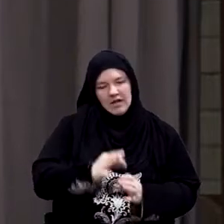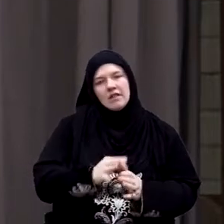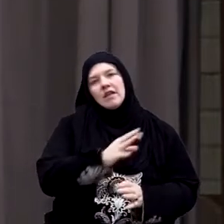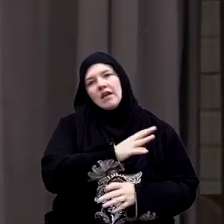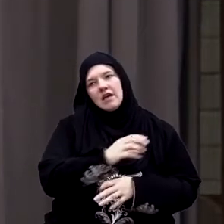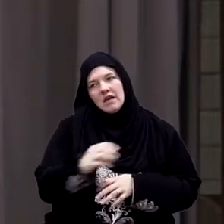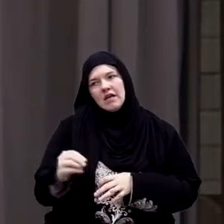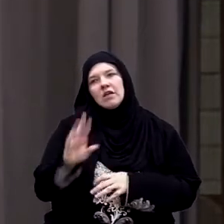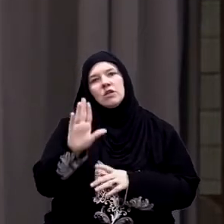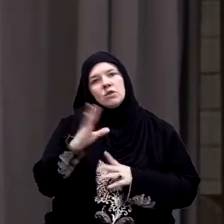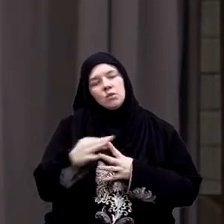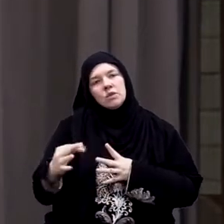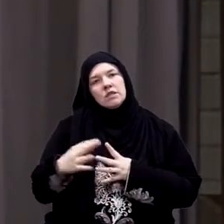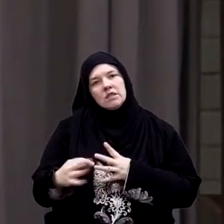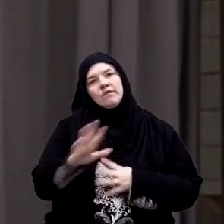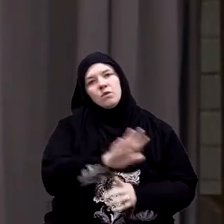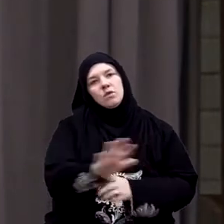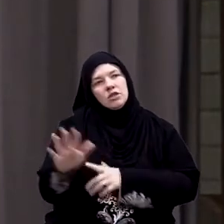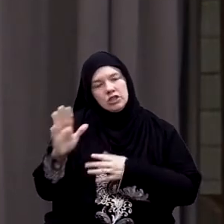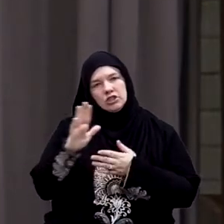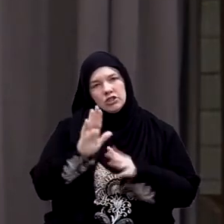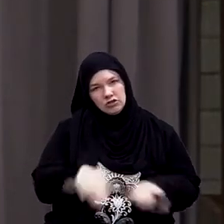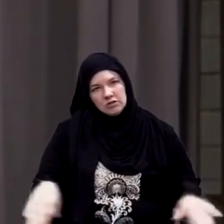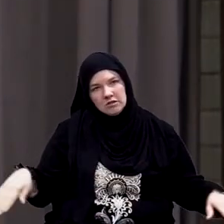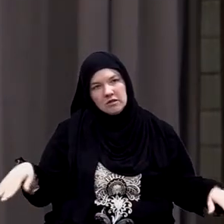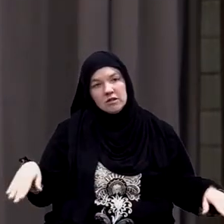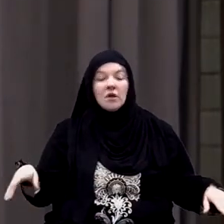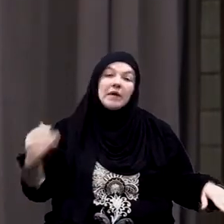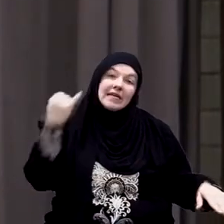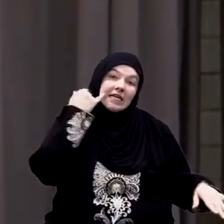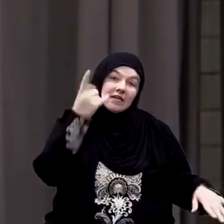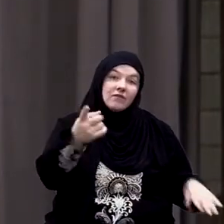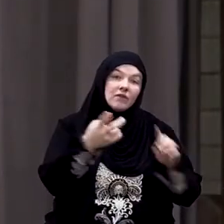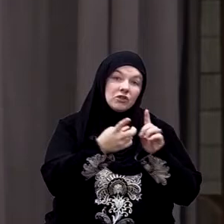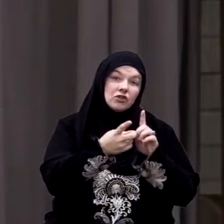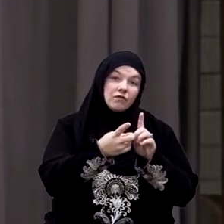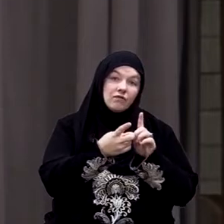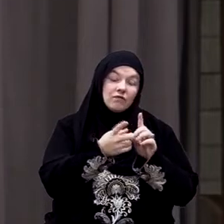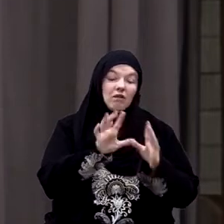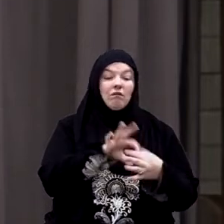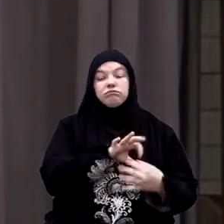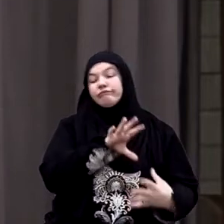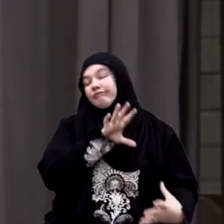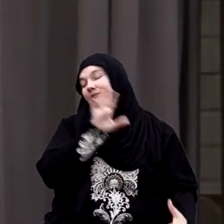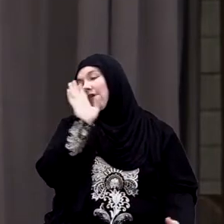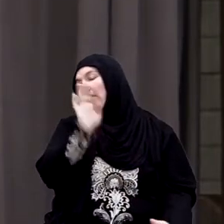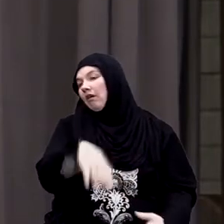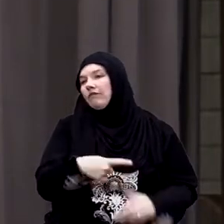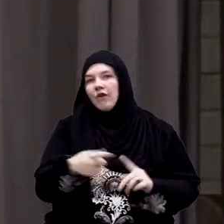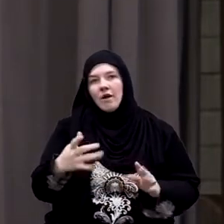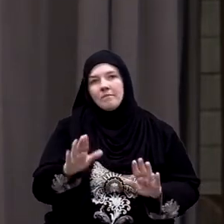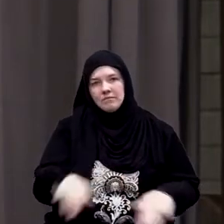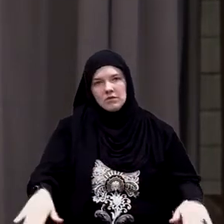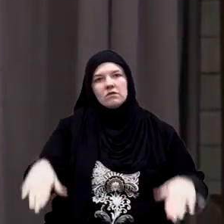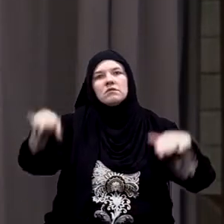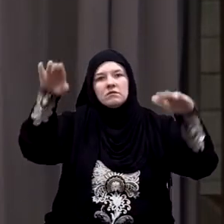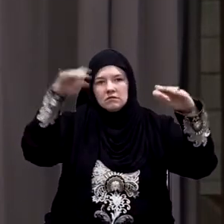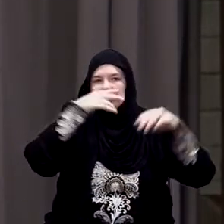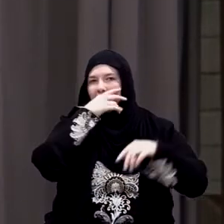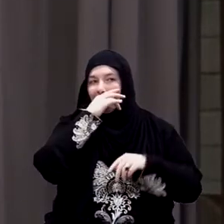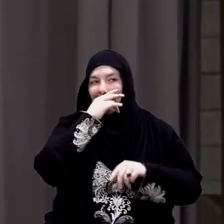the choices of your children. So if you divorce yourself from the process of raising a